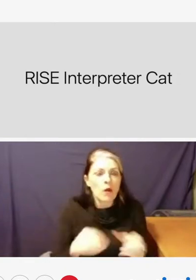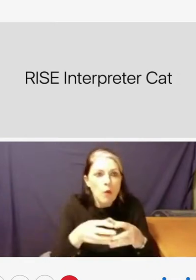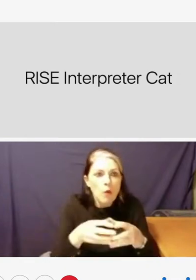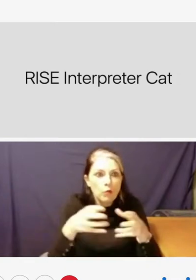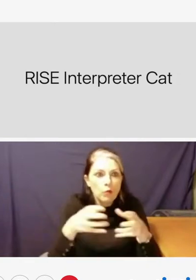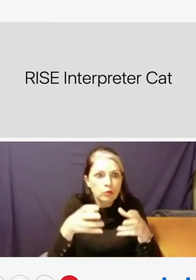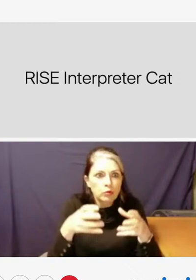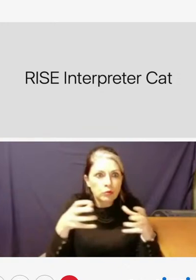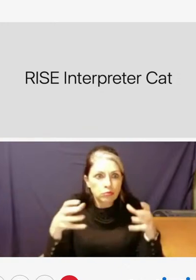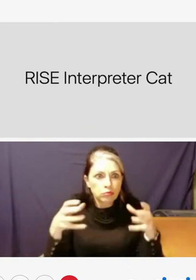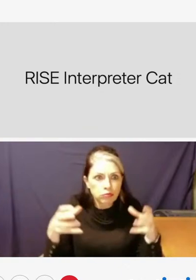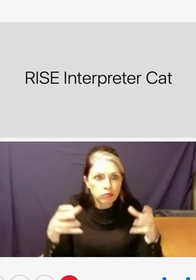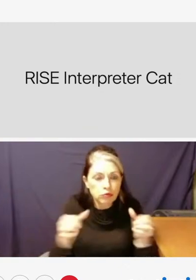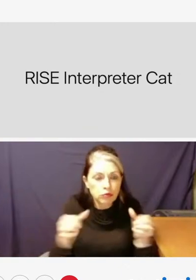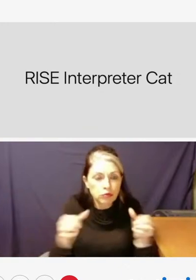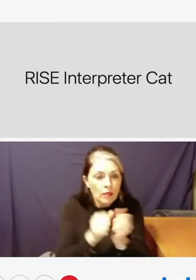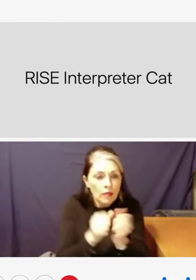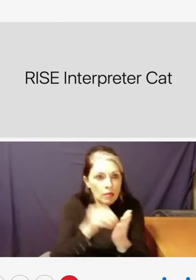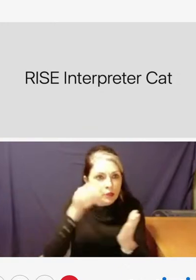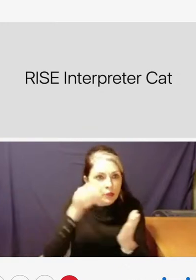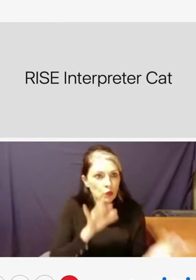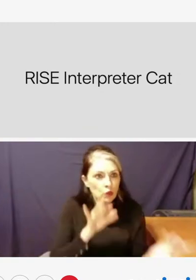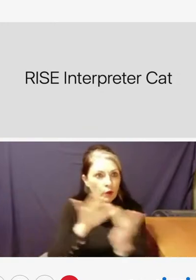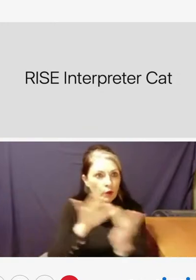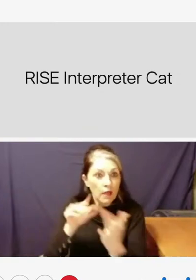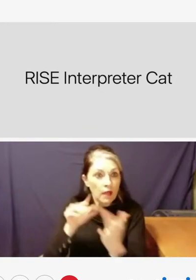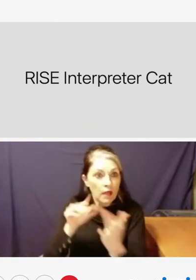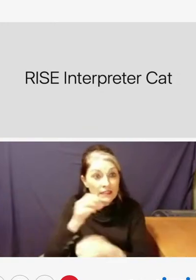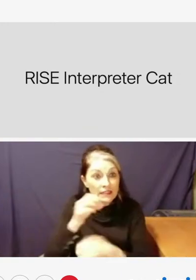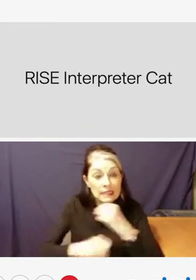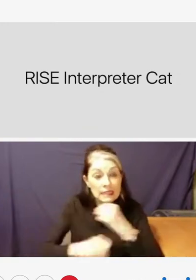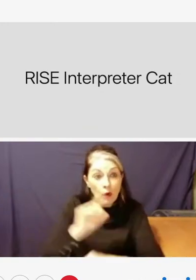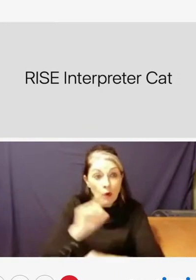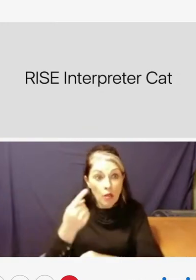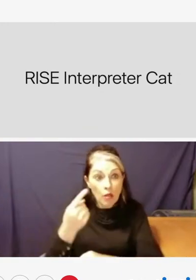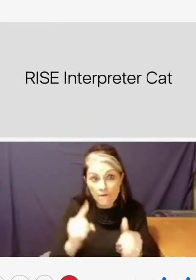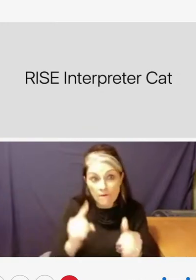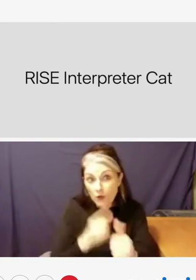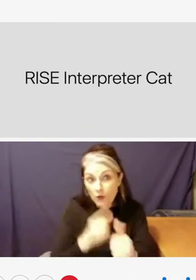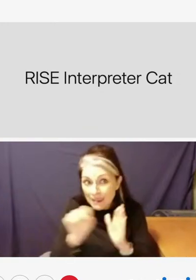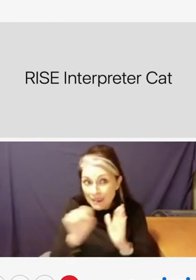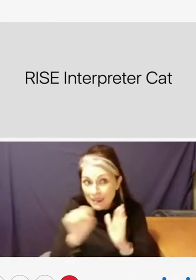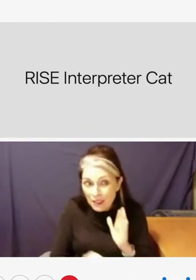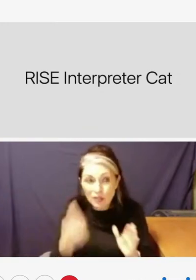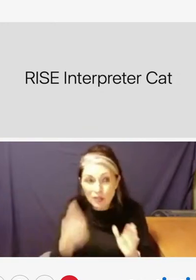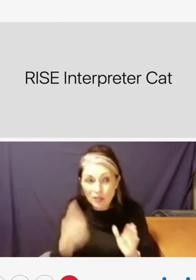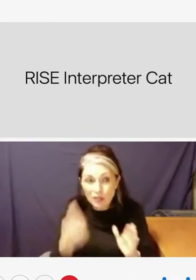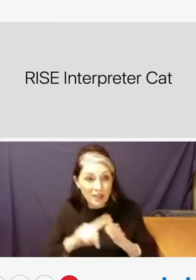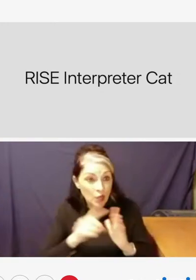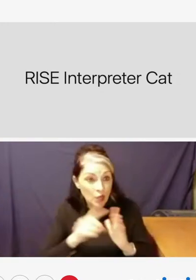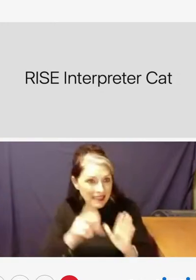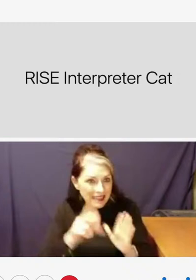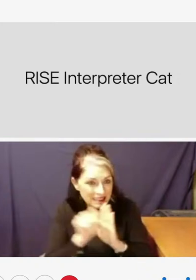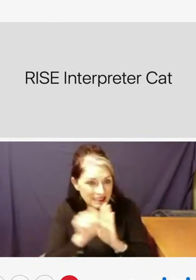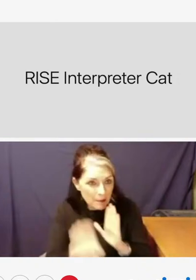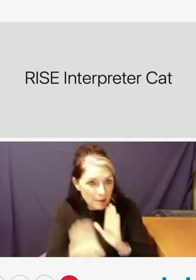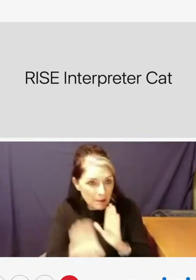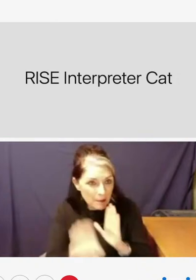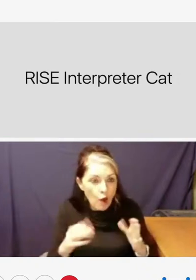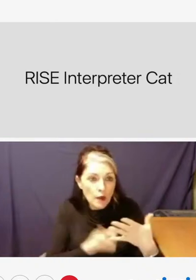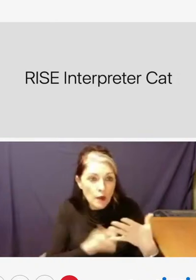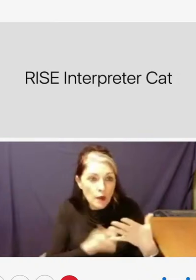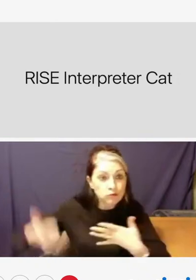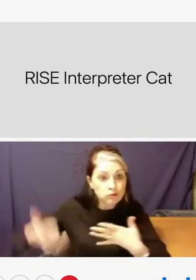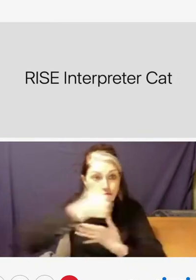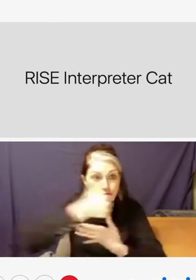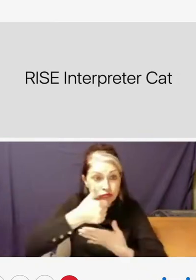that we have reached this year alone in the very first semester going into the second semester we have already surpassed the number of students that we